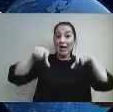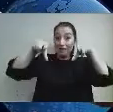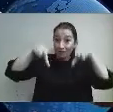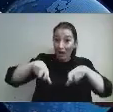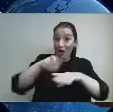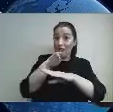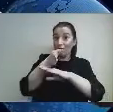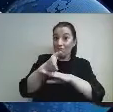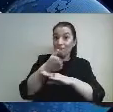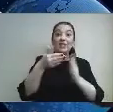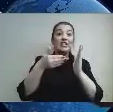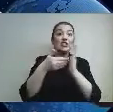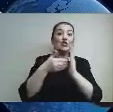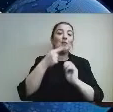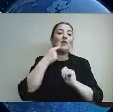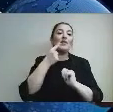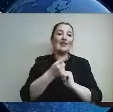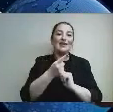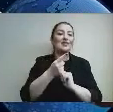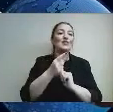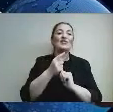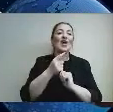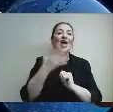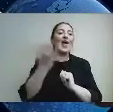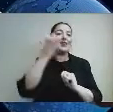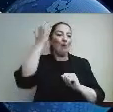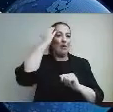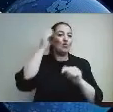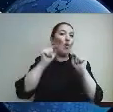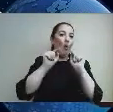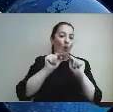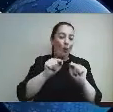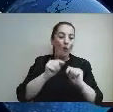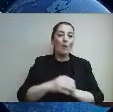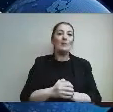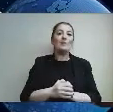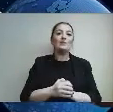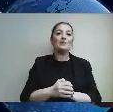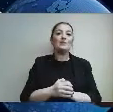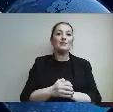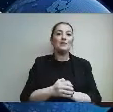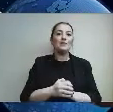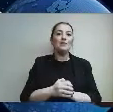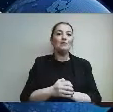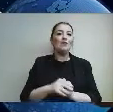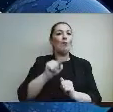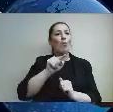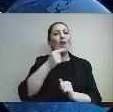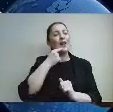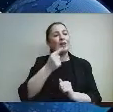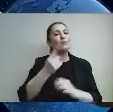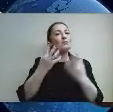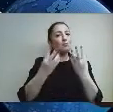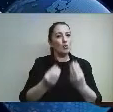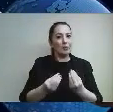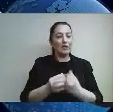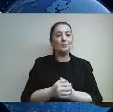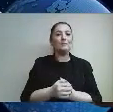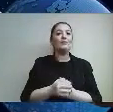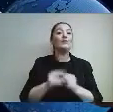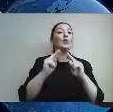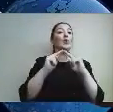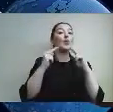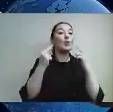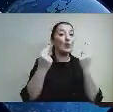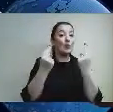So I can say that starting with 1995, 97, we see many definitions. And